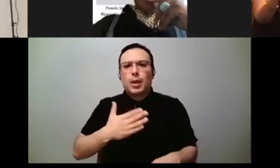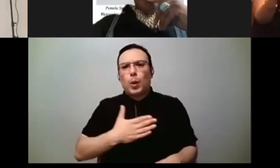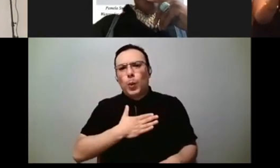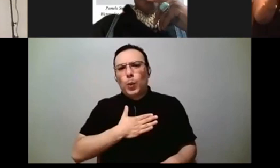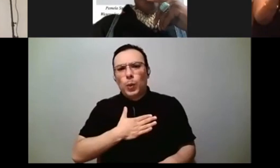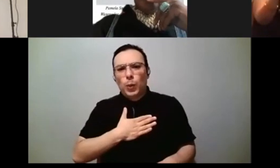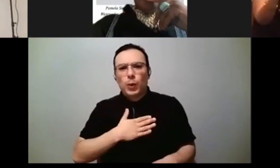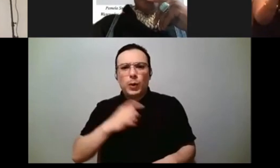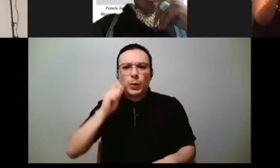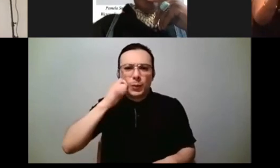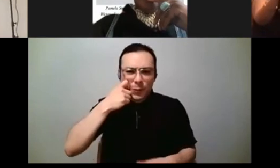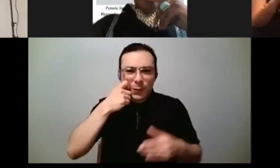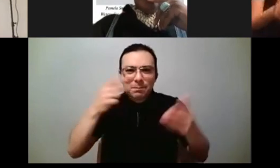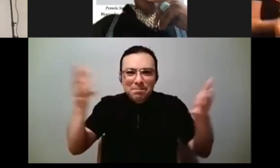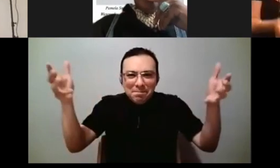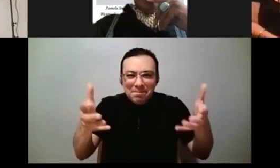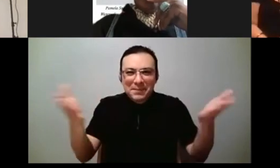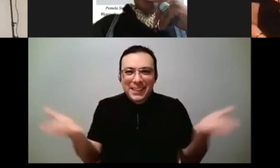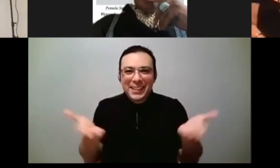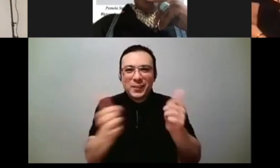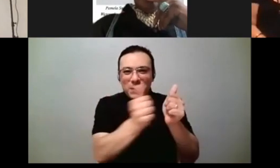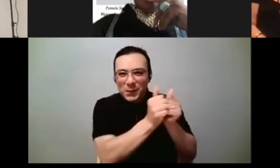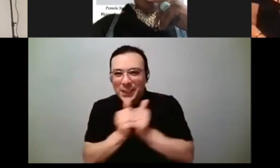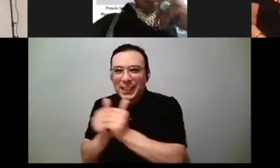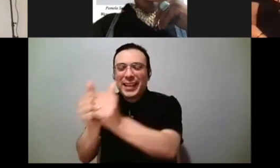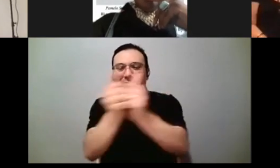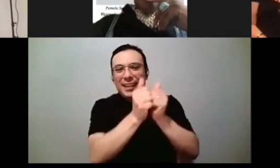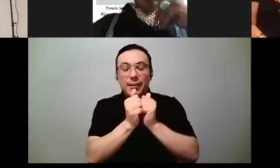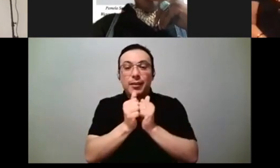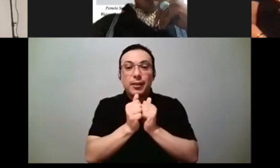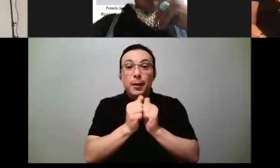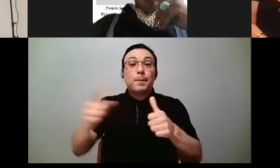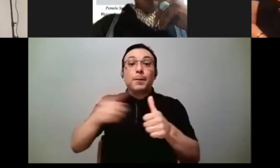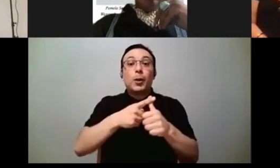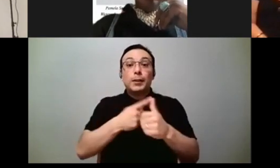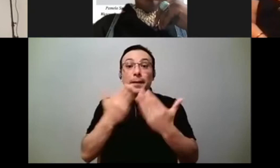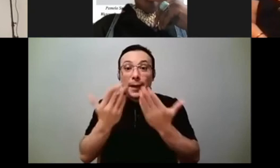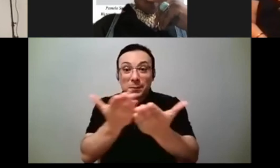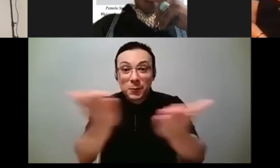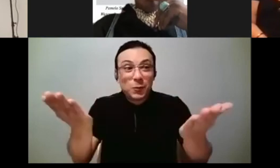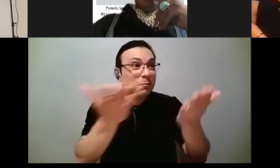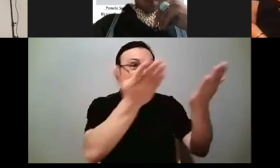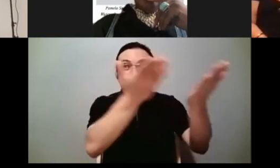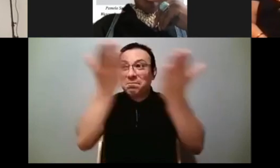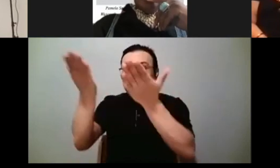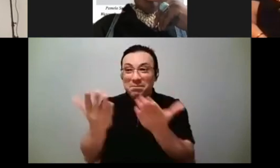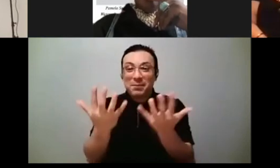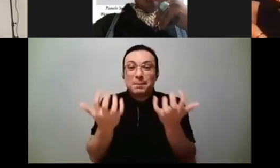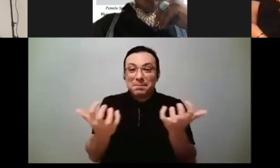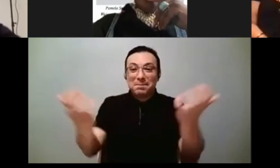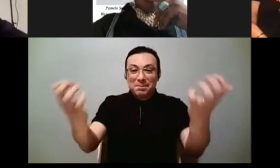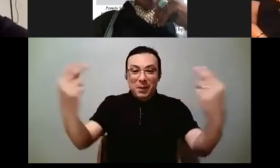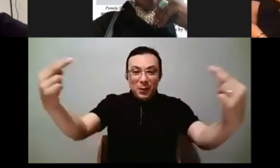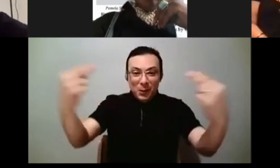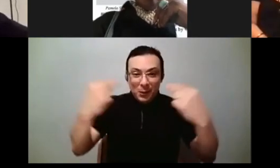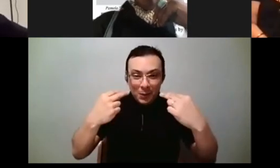just like to uh in closing thank you the audience for being here and listening to us and holding space